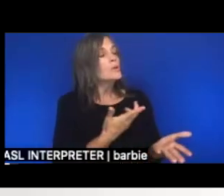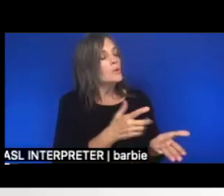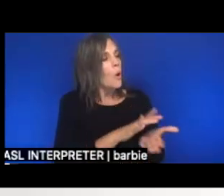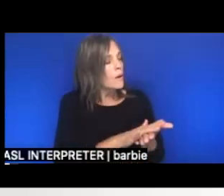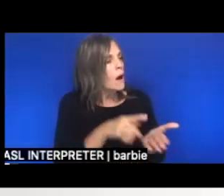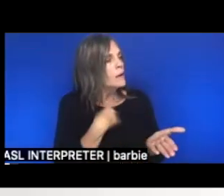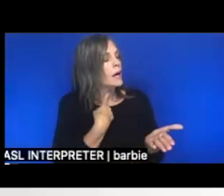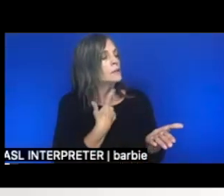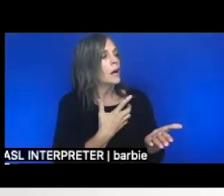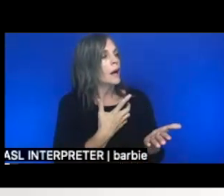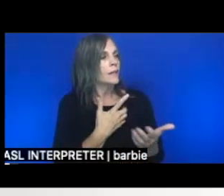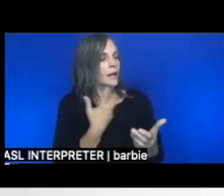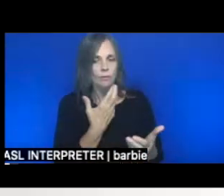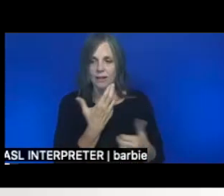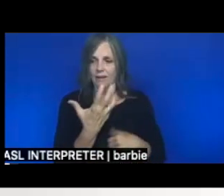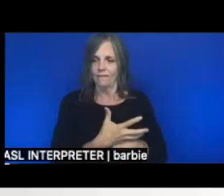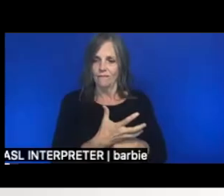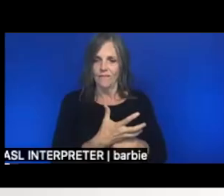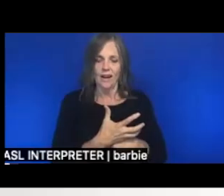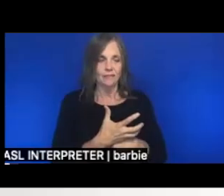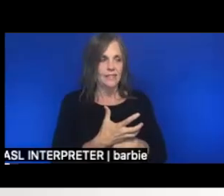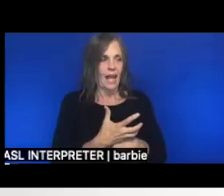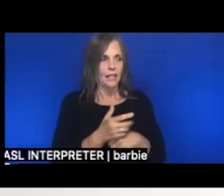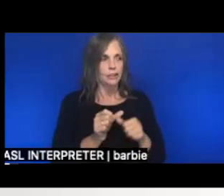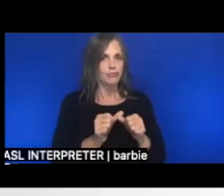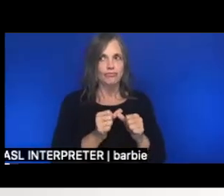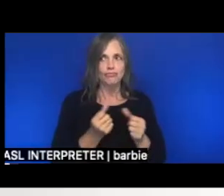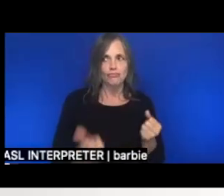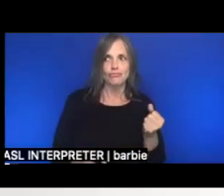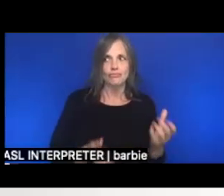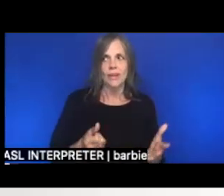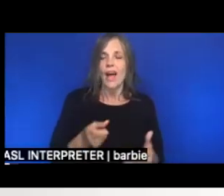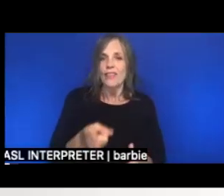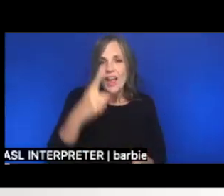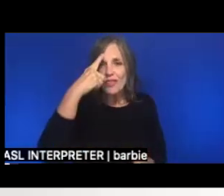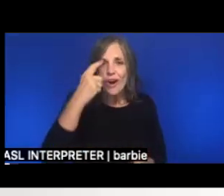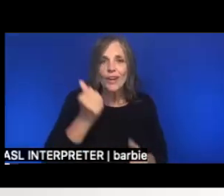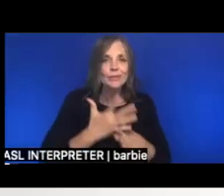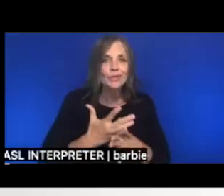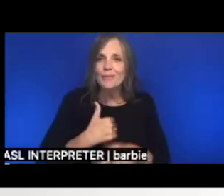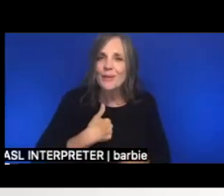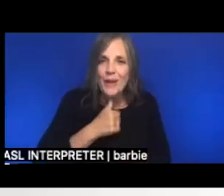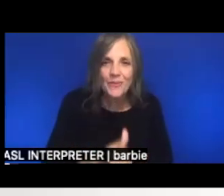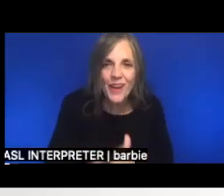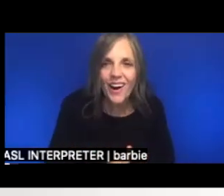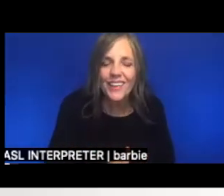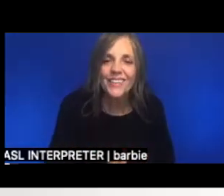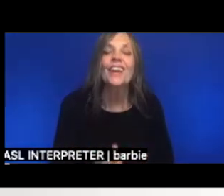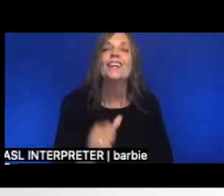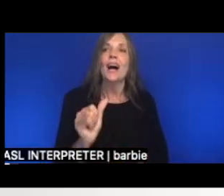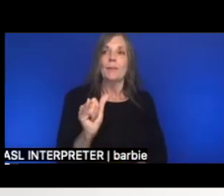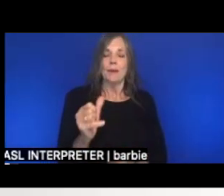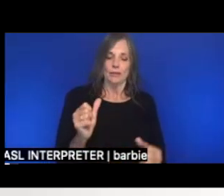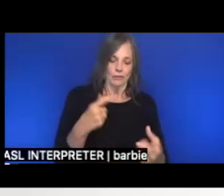really after 5 days, people realized, oh, you're not German. And I was like, no, I'm not. But that's also fine, because we are signing, and then we don't care